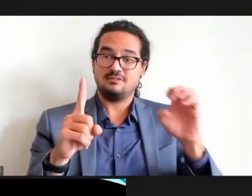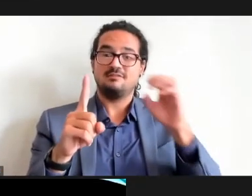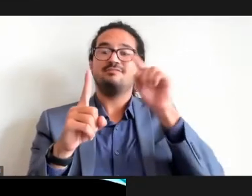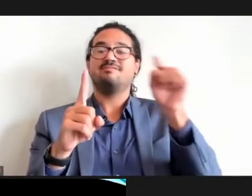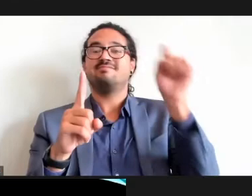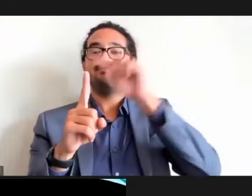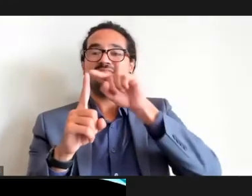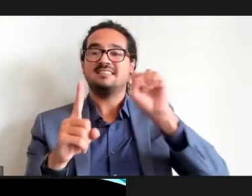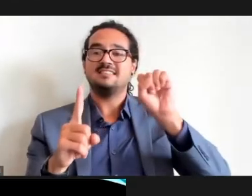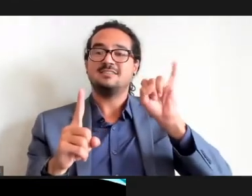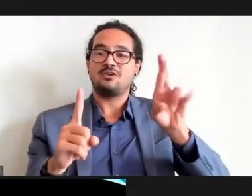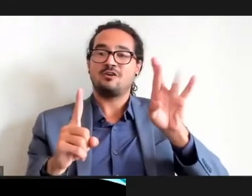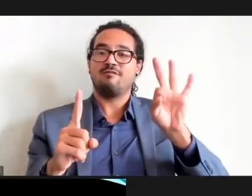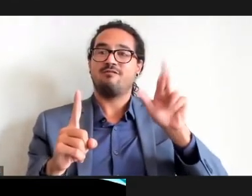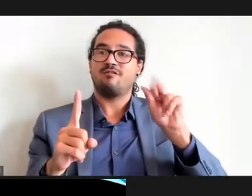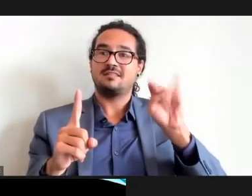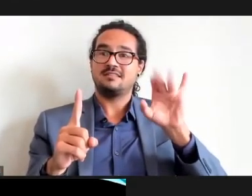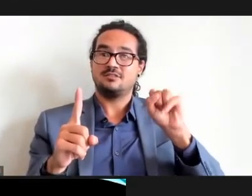about